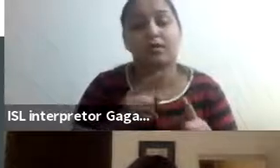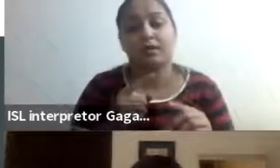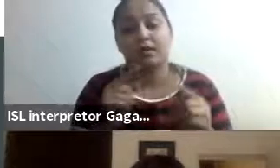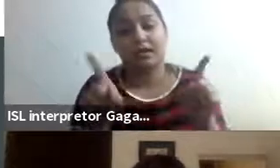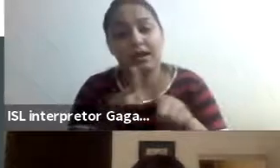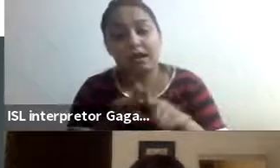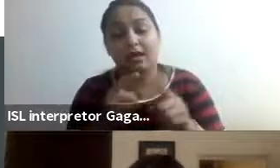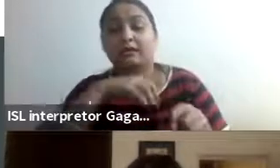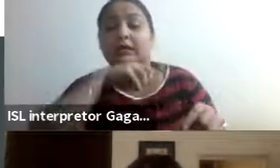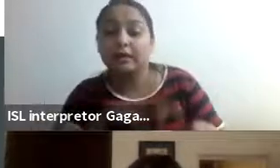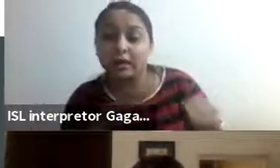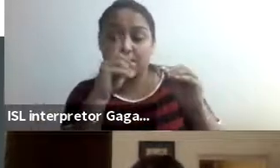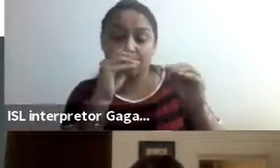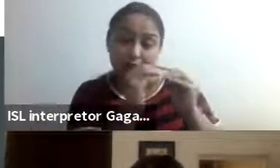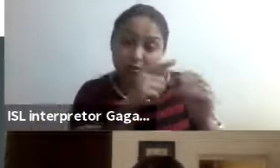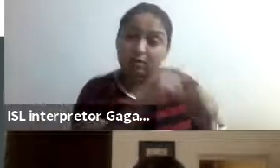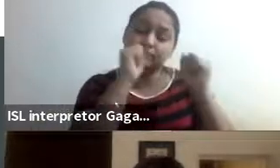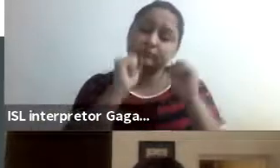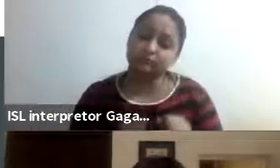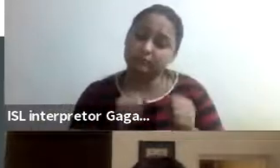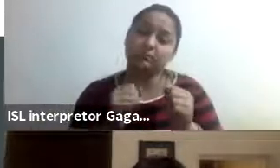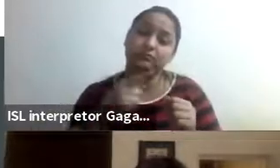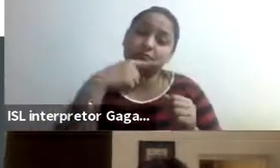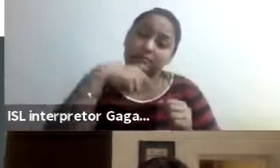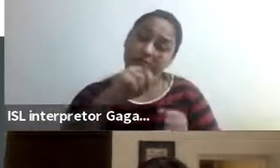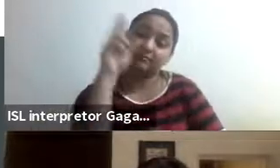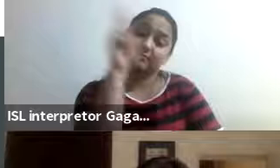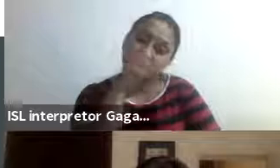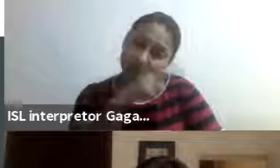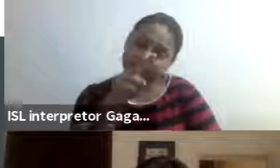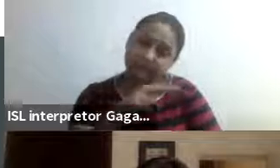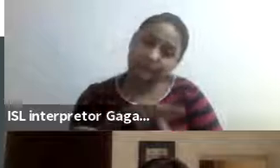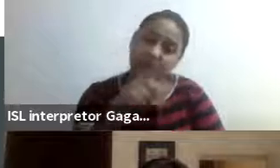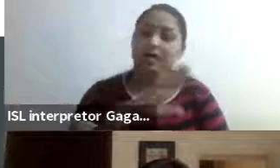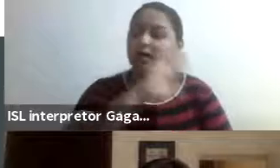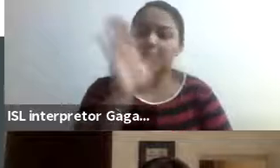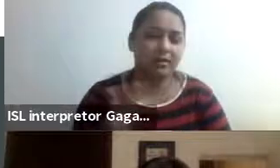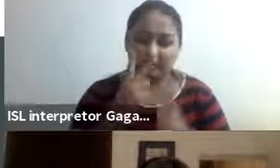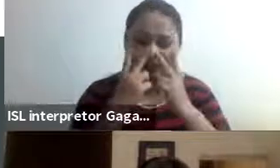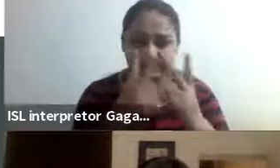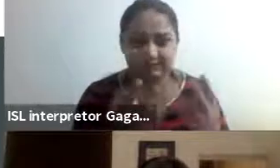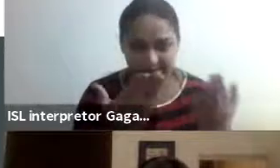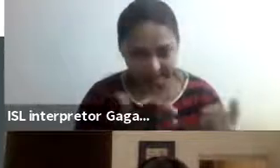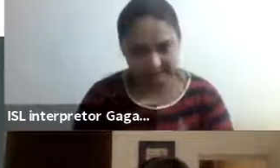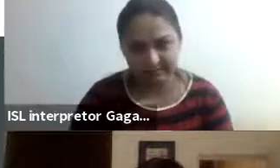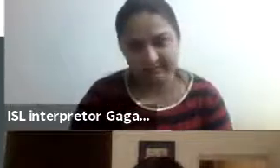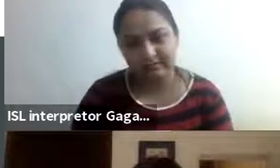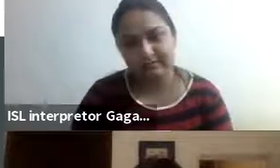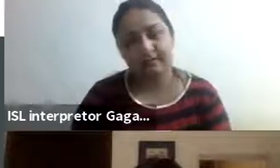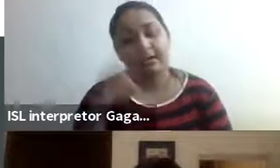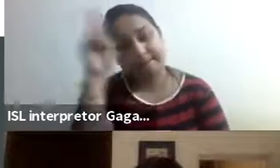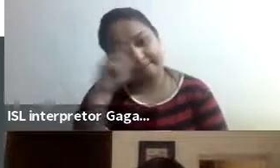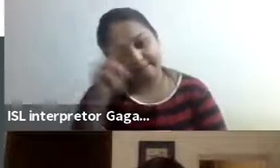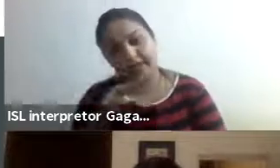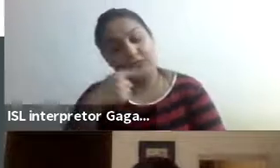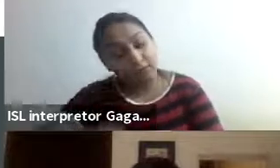a young Bhuribai to, sit down, encounter these materials she hadn't seen, um, and paint.